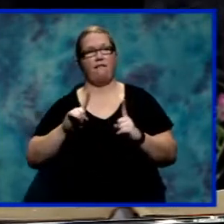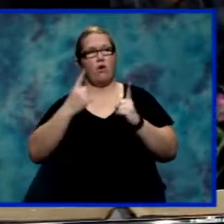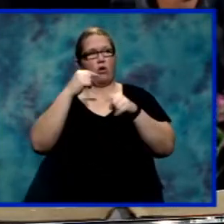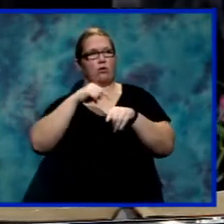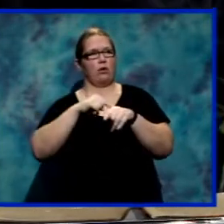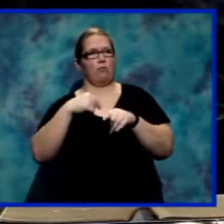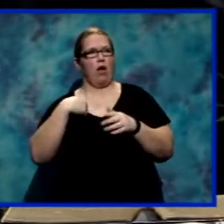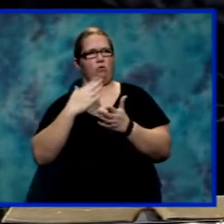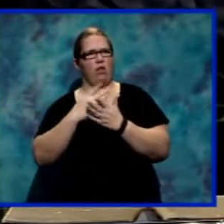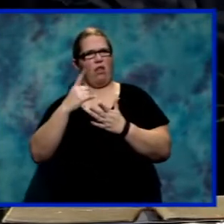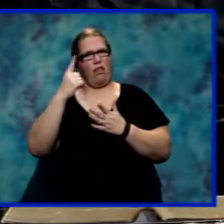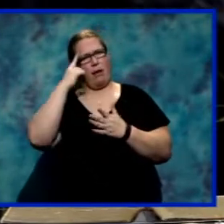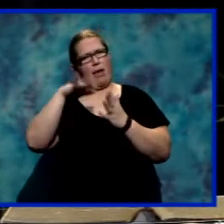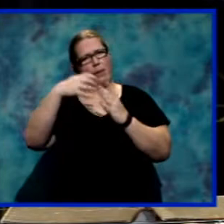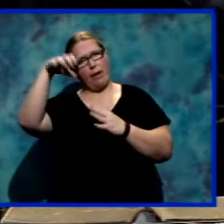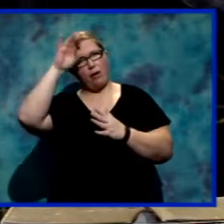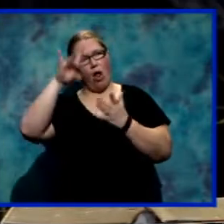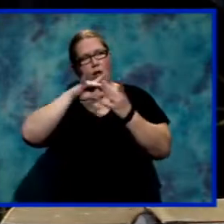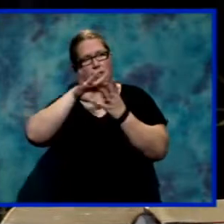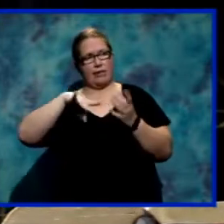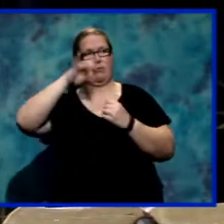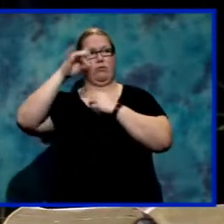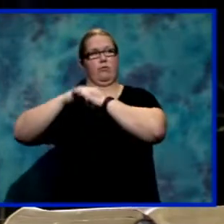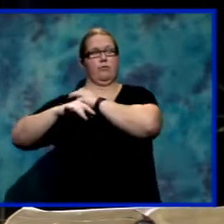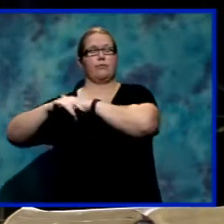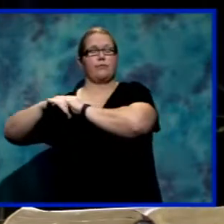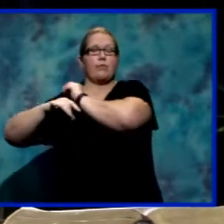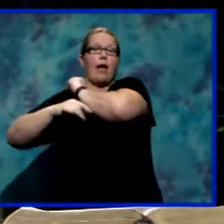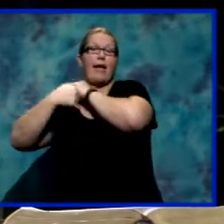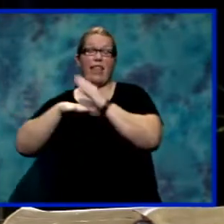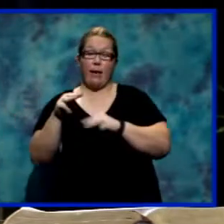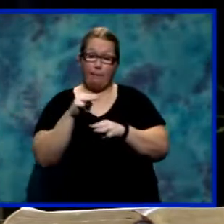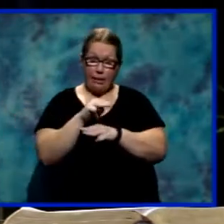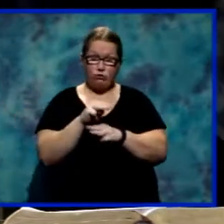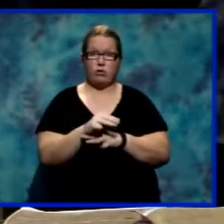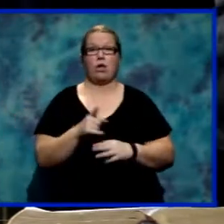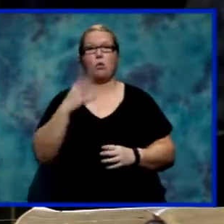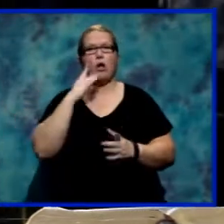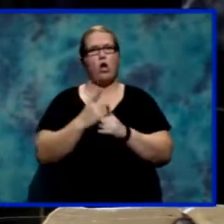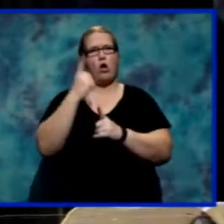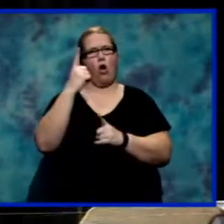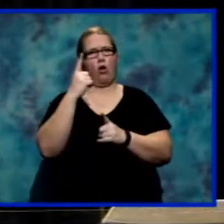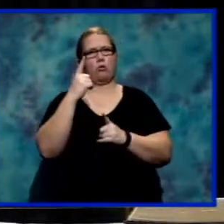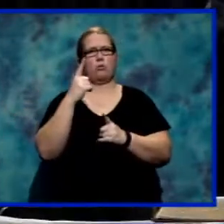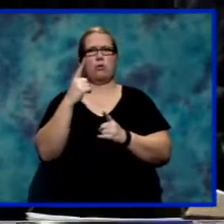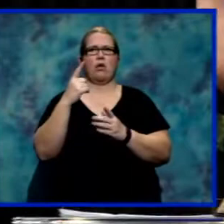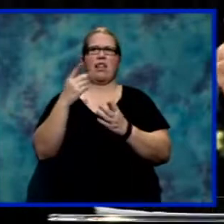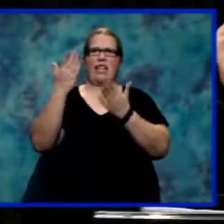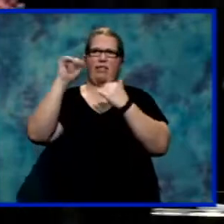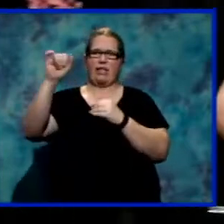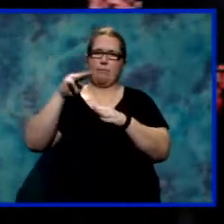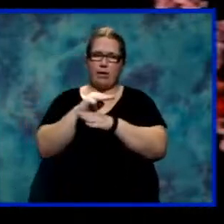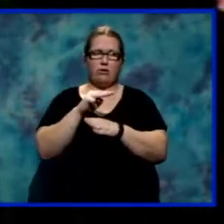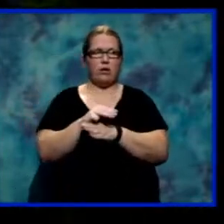started to think about the baptism of the Holy Spirit. Can you believe that? I'm well into ministry. And this is when God started to impress this message upon me. And this